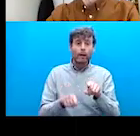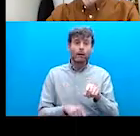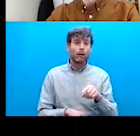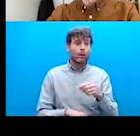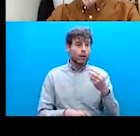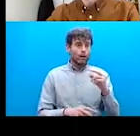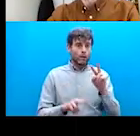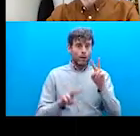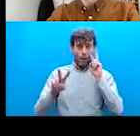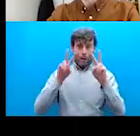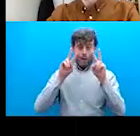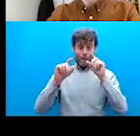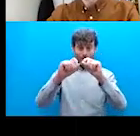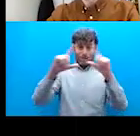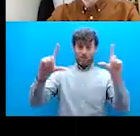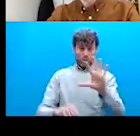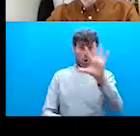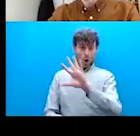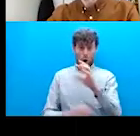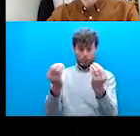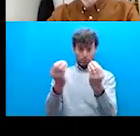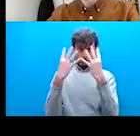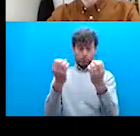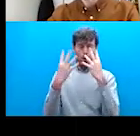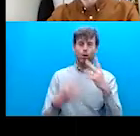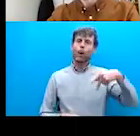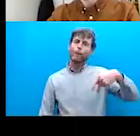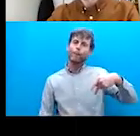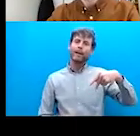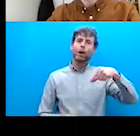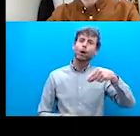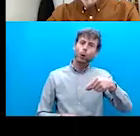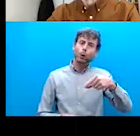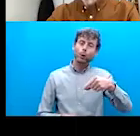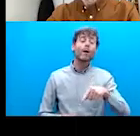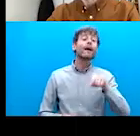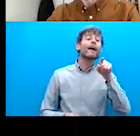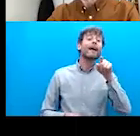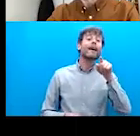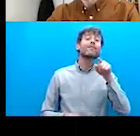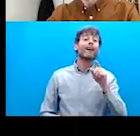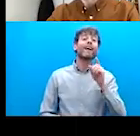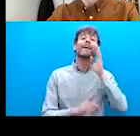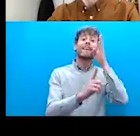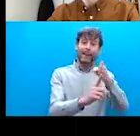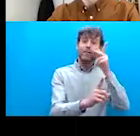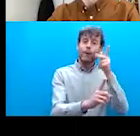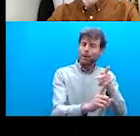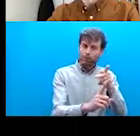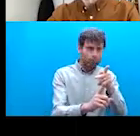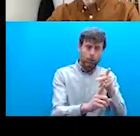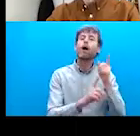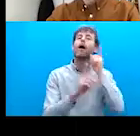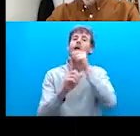and propositions of the form P and Q, P or Q, and if P, then Q. So classical propositional calculus